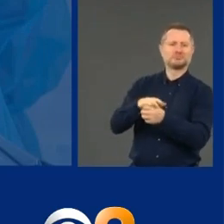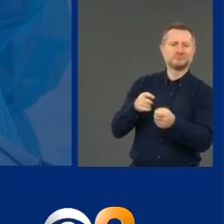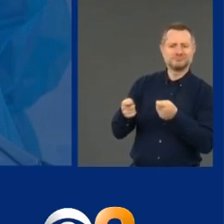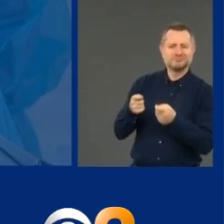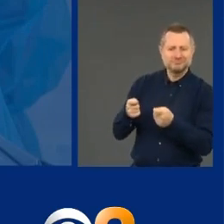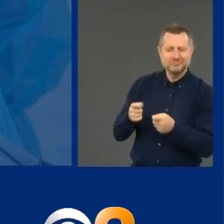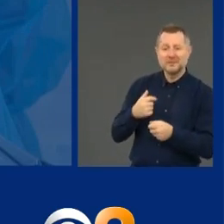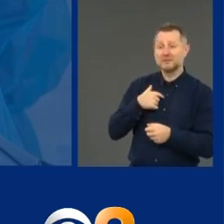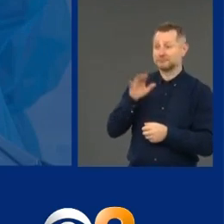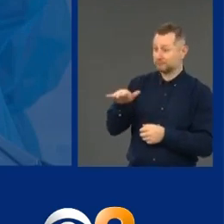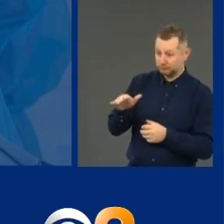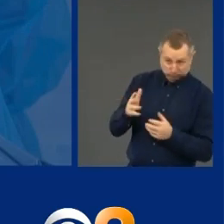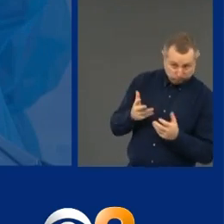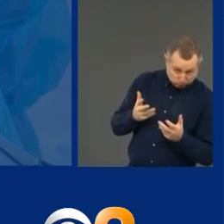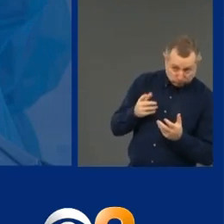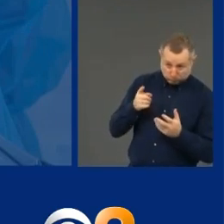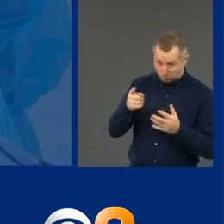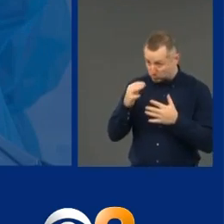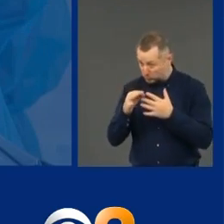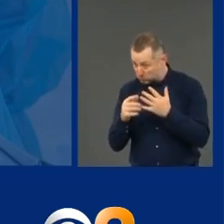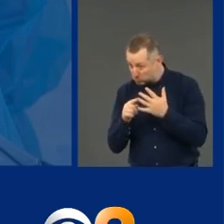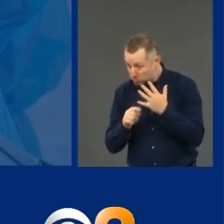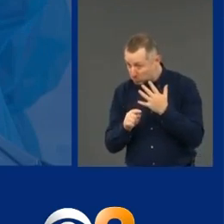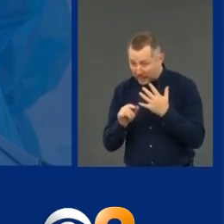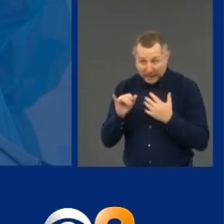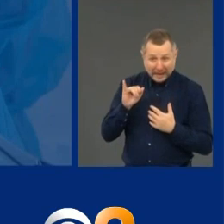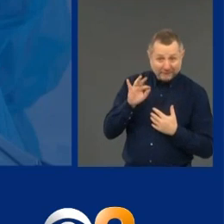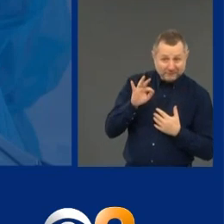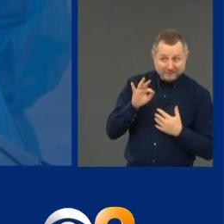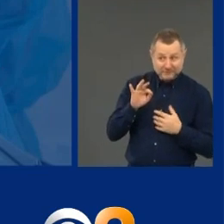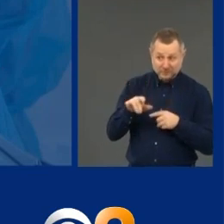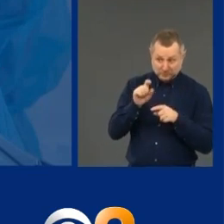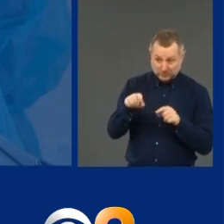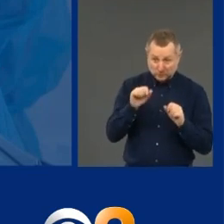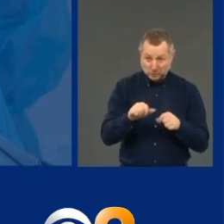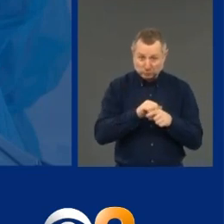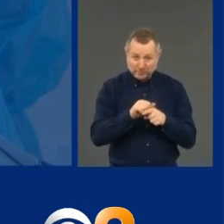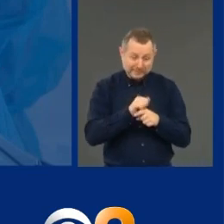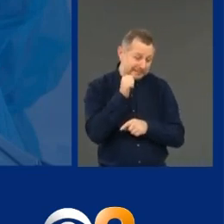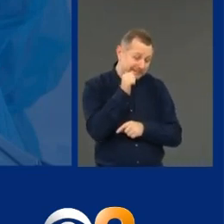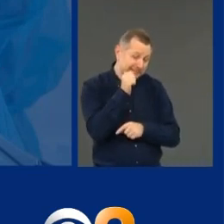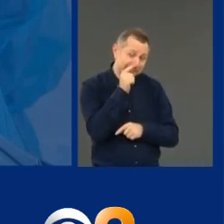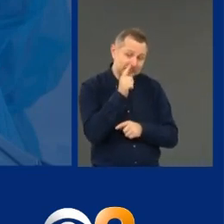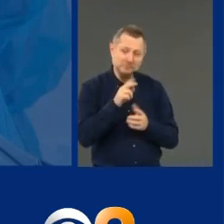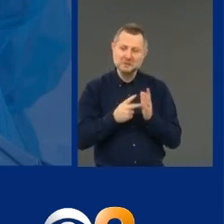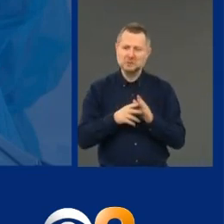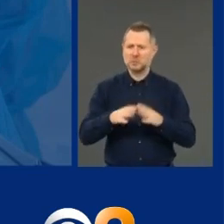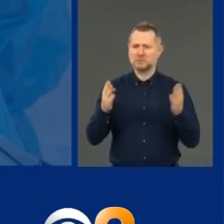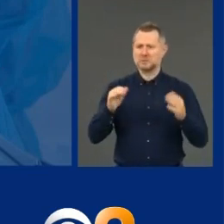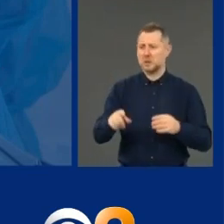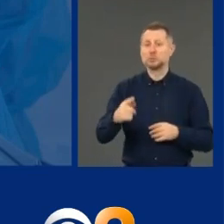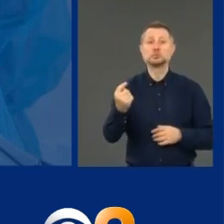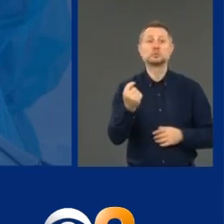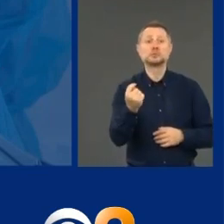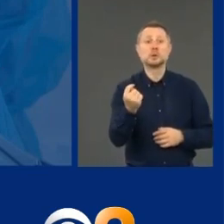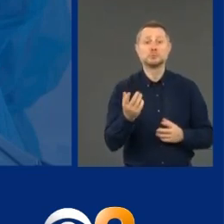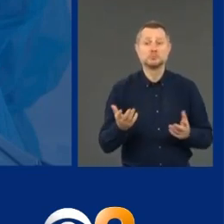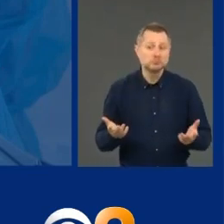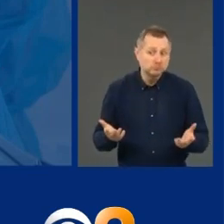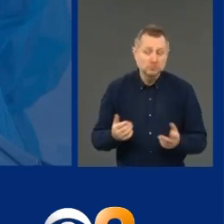said, look, we have a choice. If we can get them trained over Memorial Day weekend, we can reopen on Tuesday. You can do